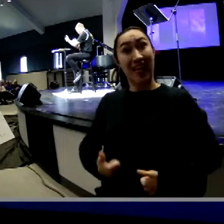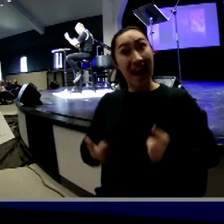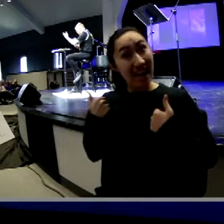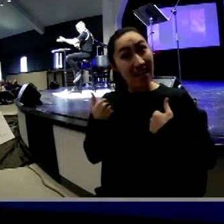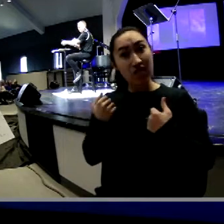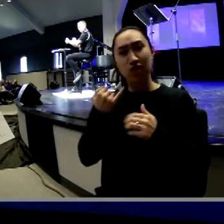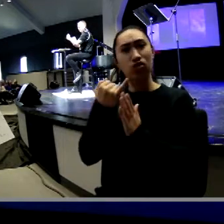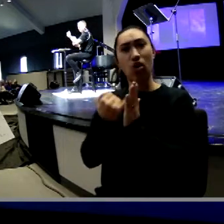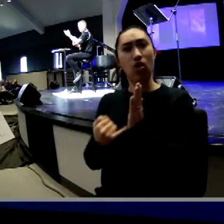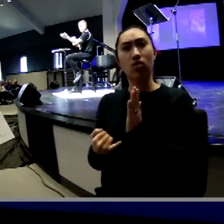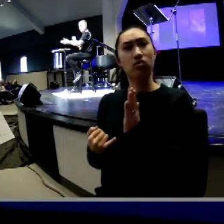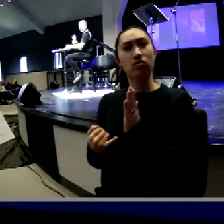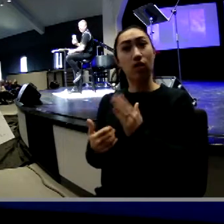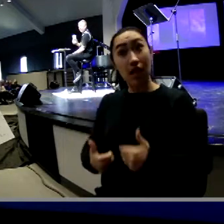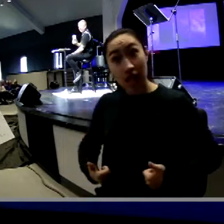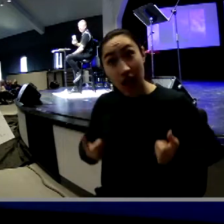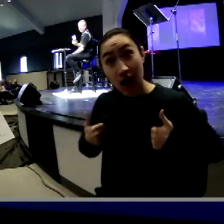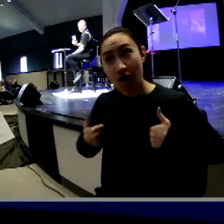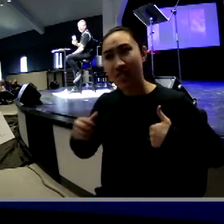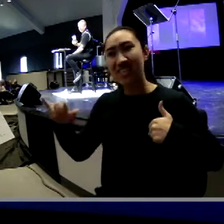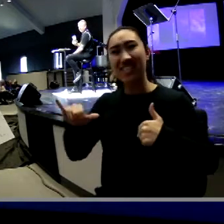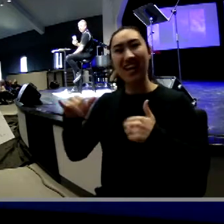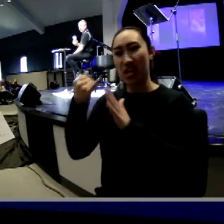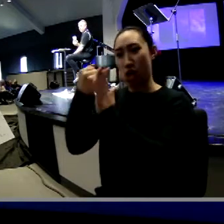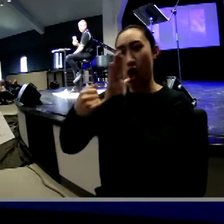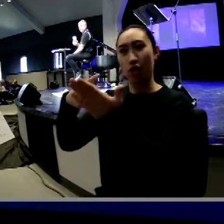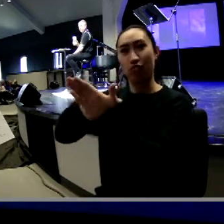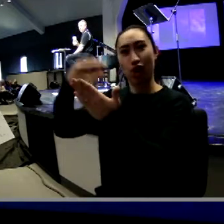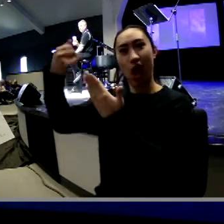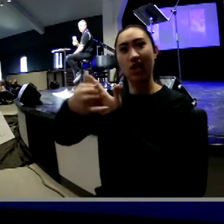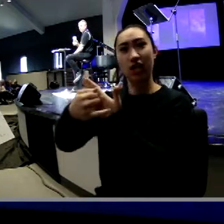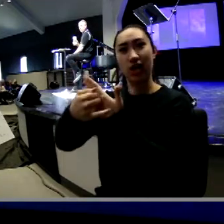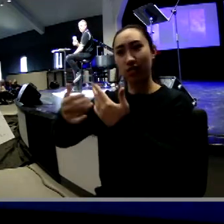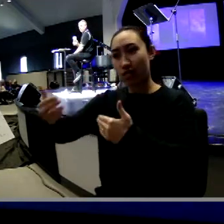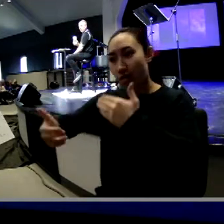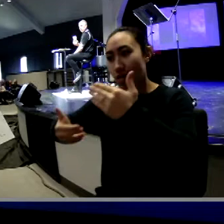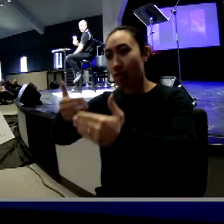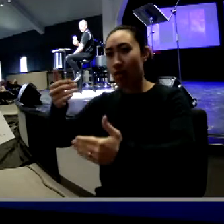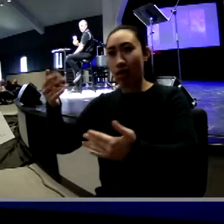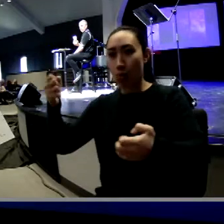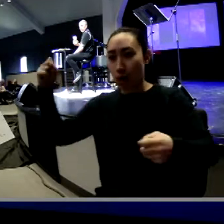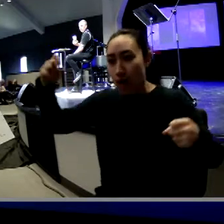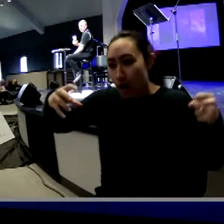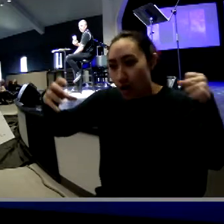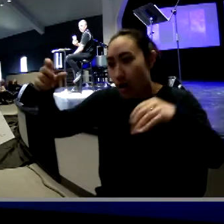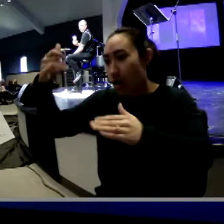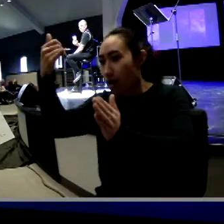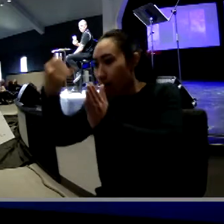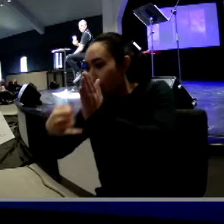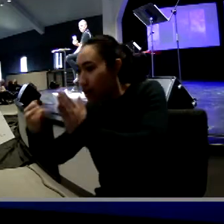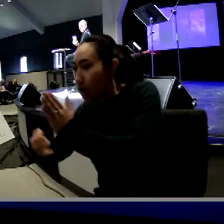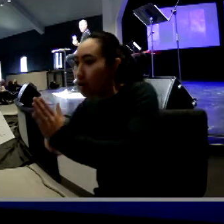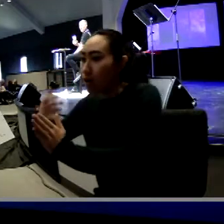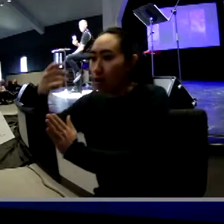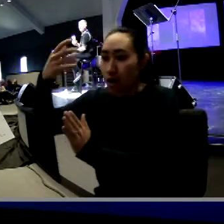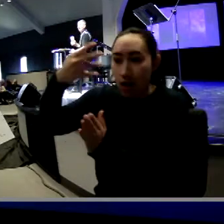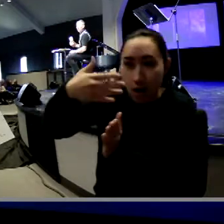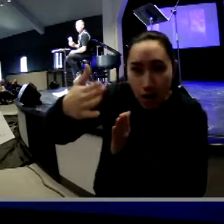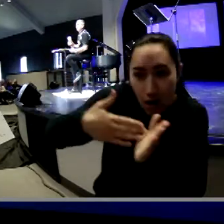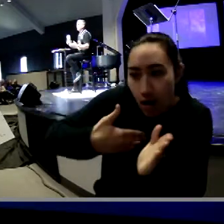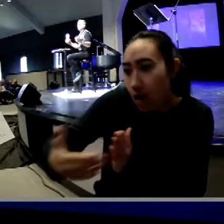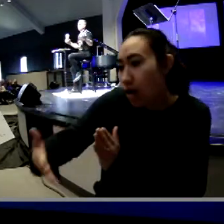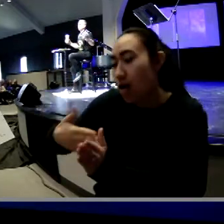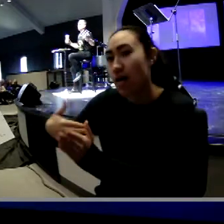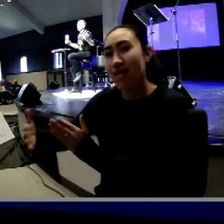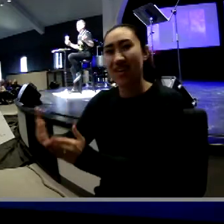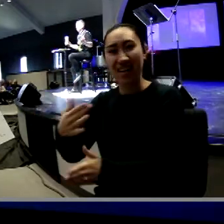Life is a project, so make it art, more succinctly stated. Life's one big project, so make it count. Make it